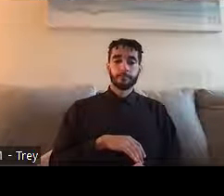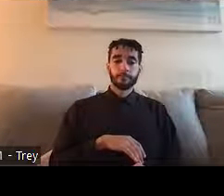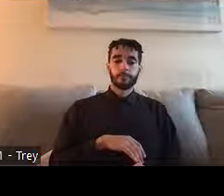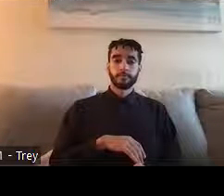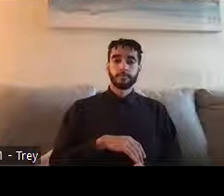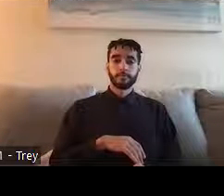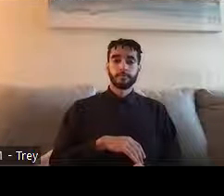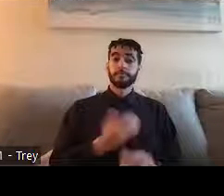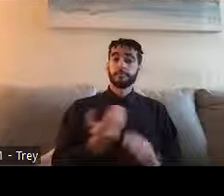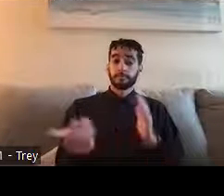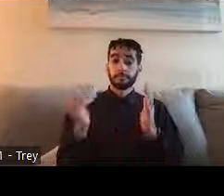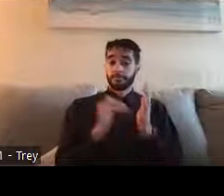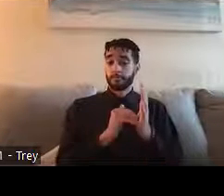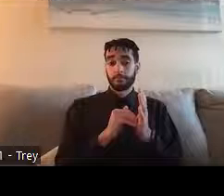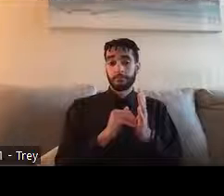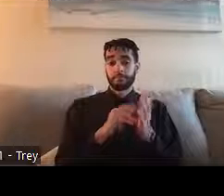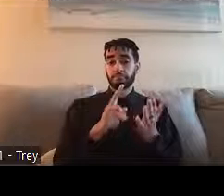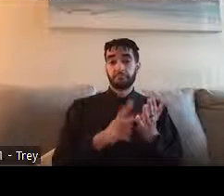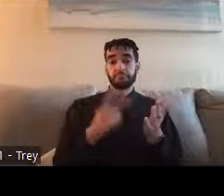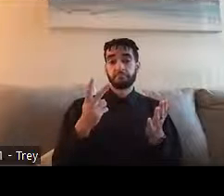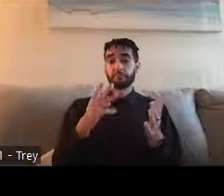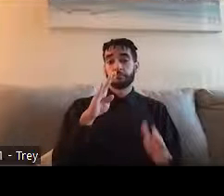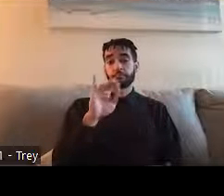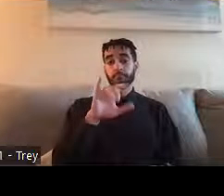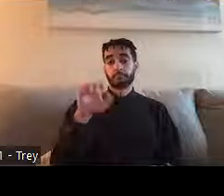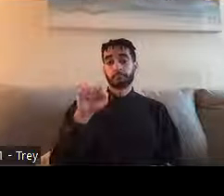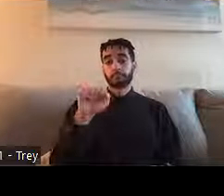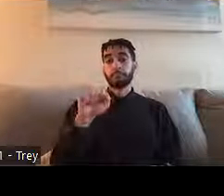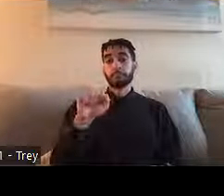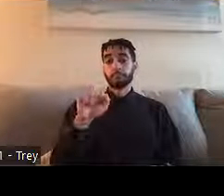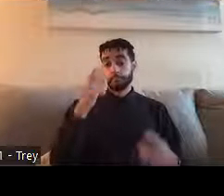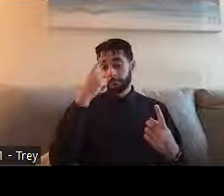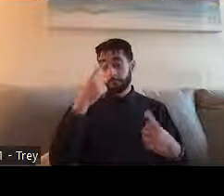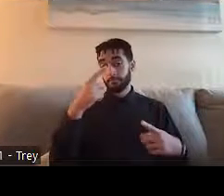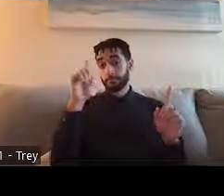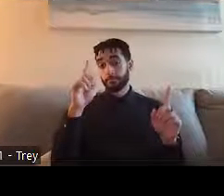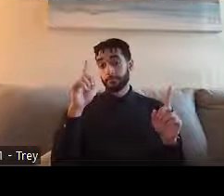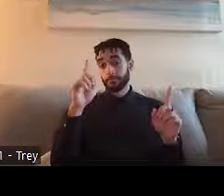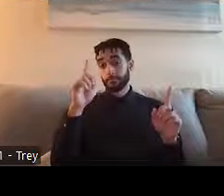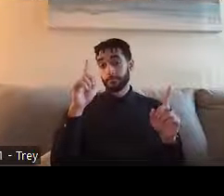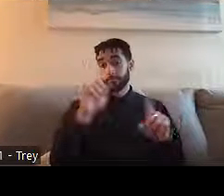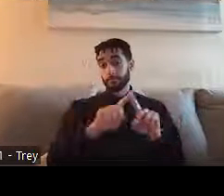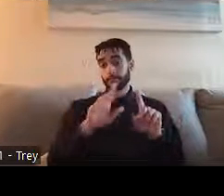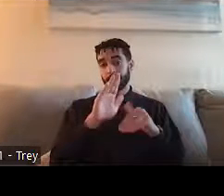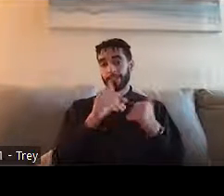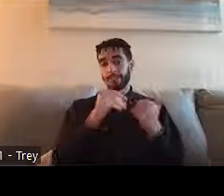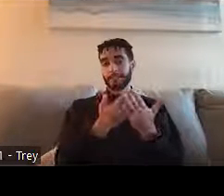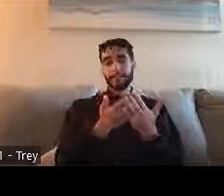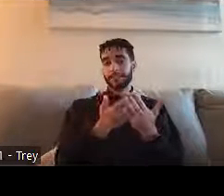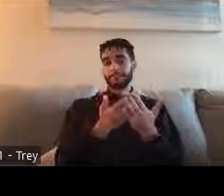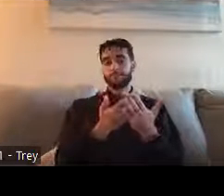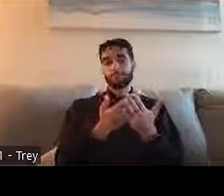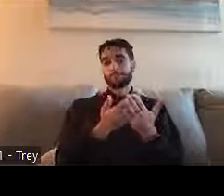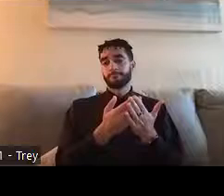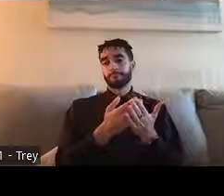So again, a couple of bills that did pass the legislature, but then were ultimately vetoed by the governor,